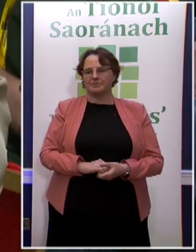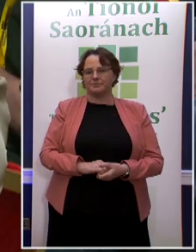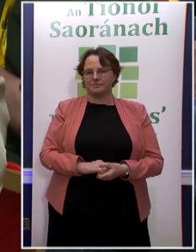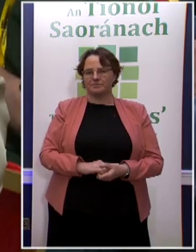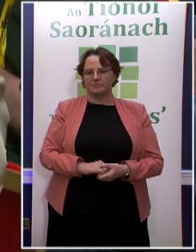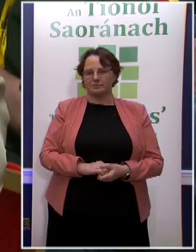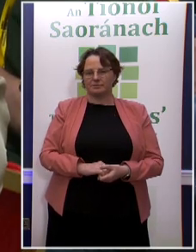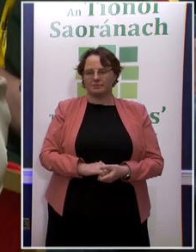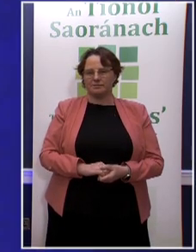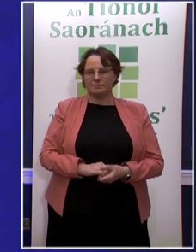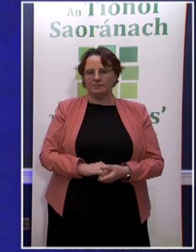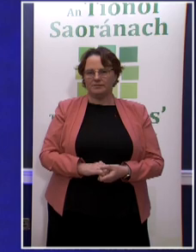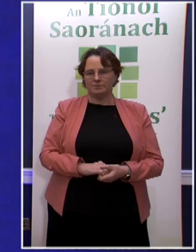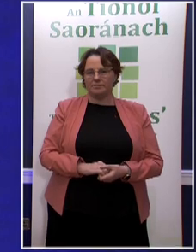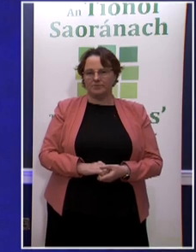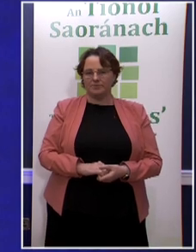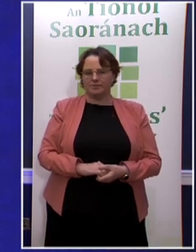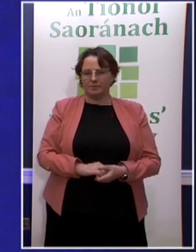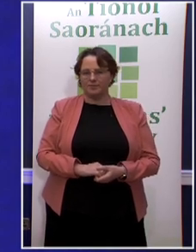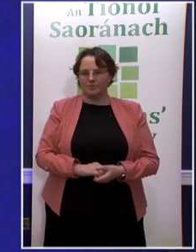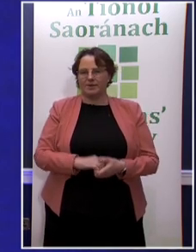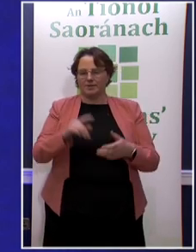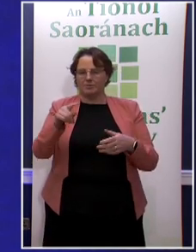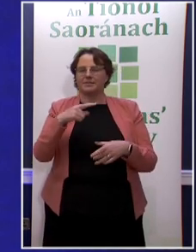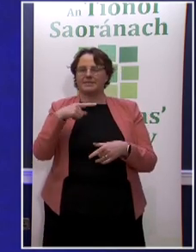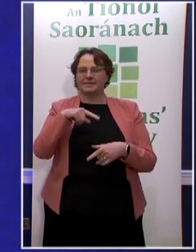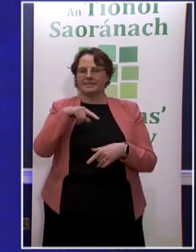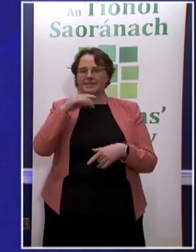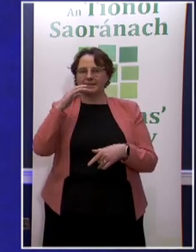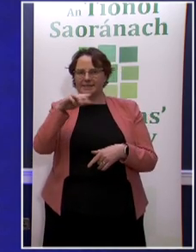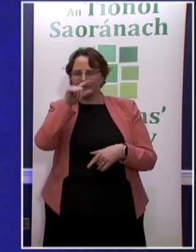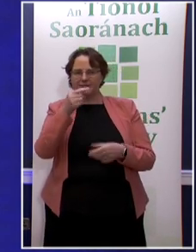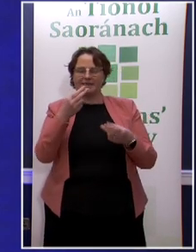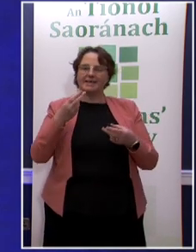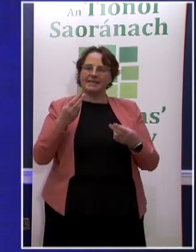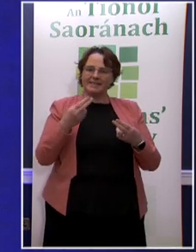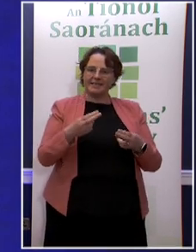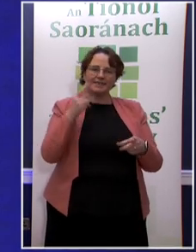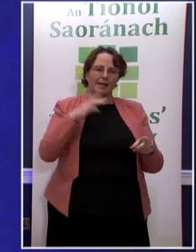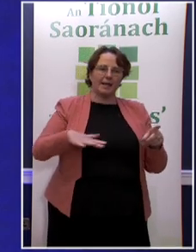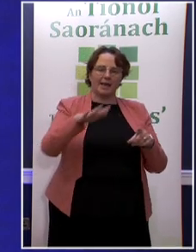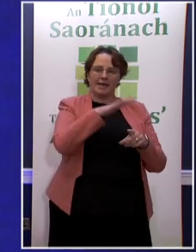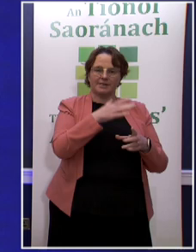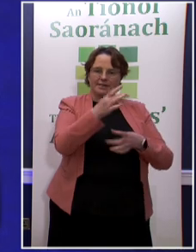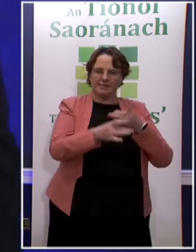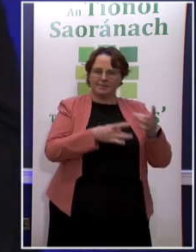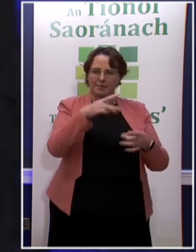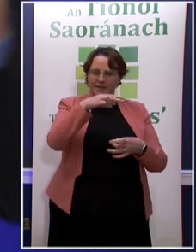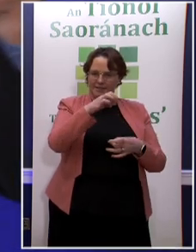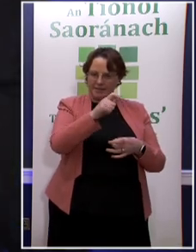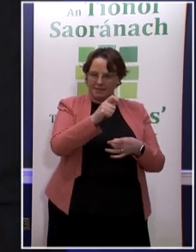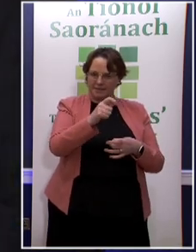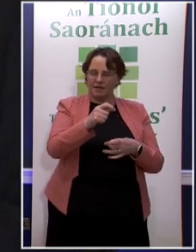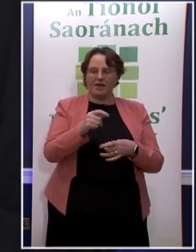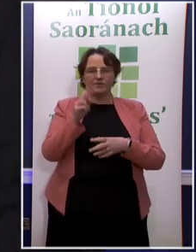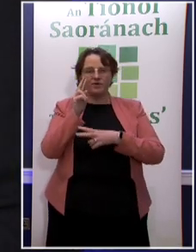they need a bit of land to nest on. And indeed, if you go down to the Salty Islands via a